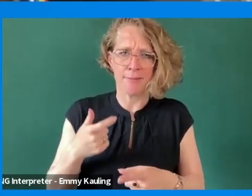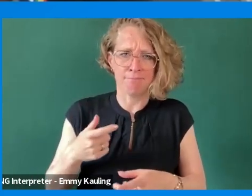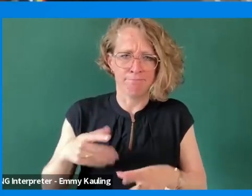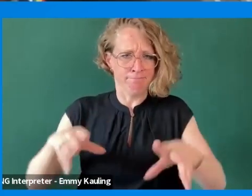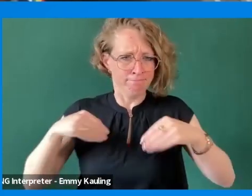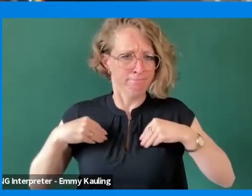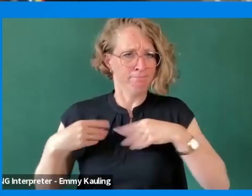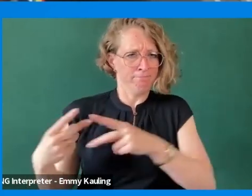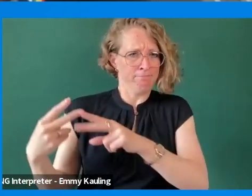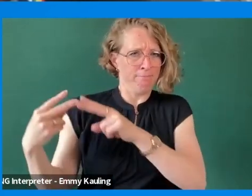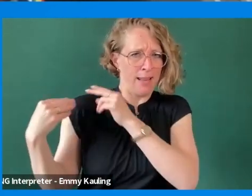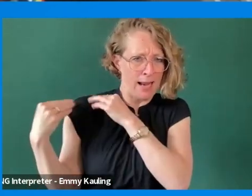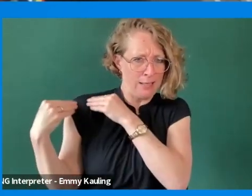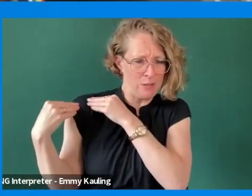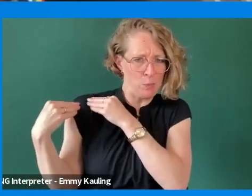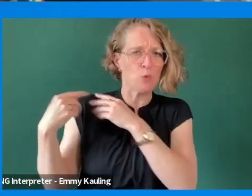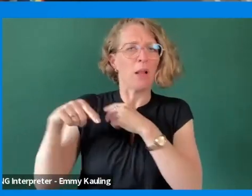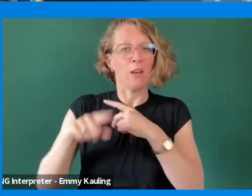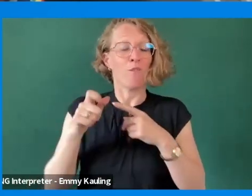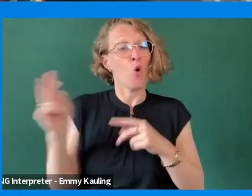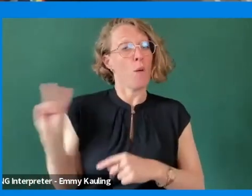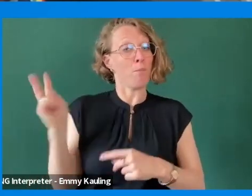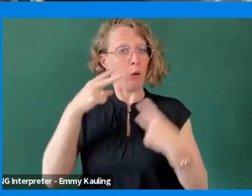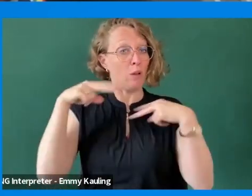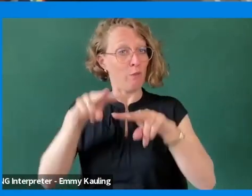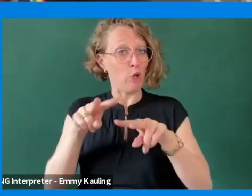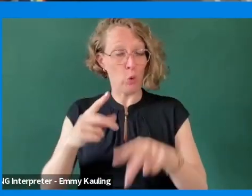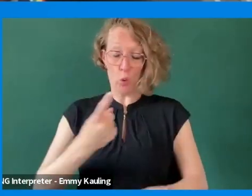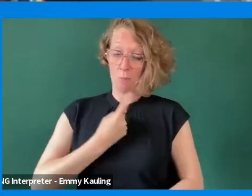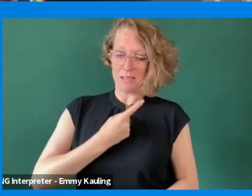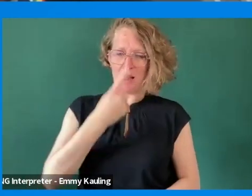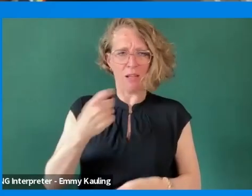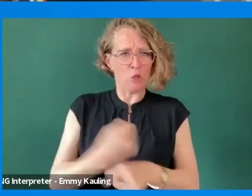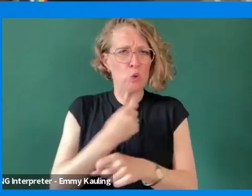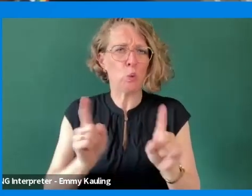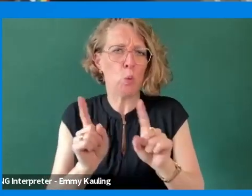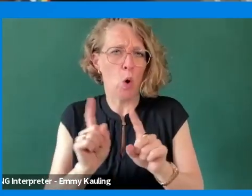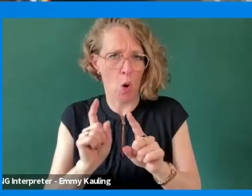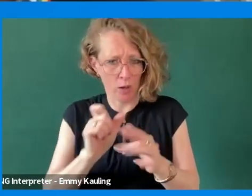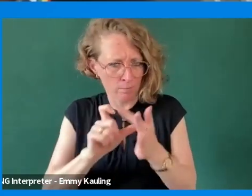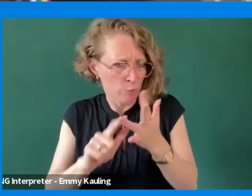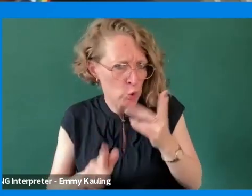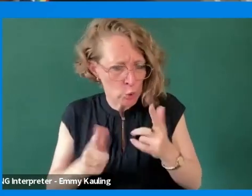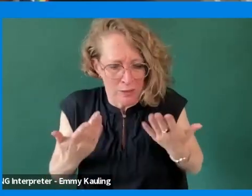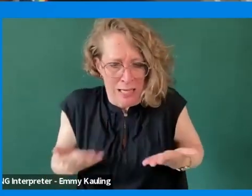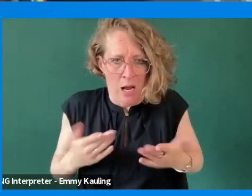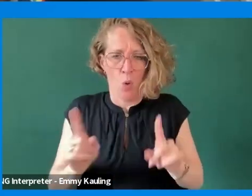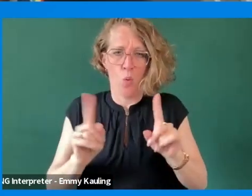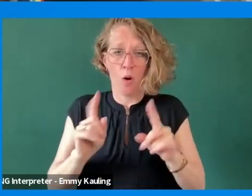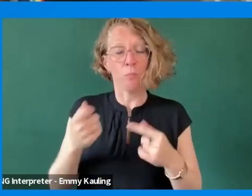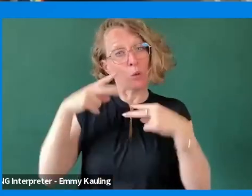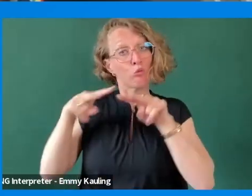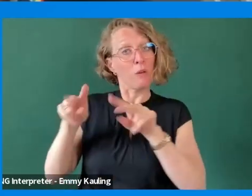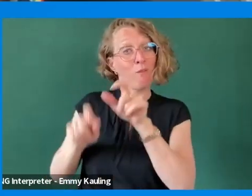changing practice in relation to peer review? And there are things, because we participate both as applicants and reviewers, that we